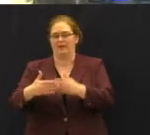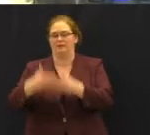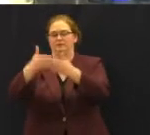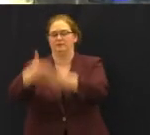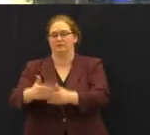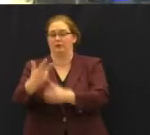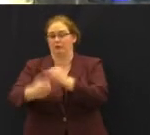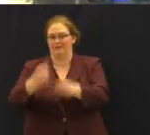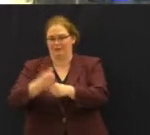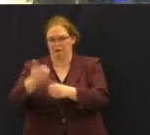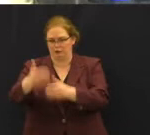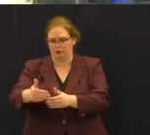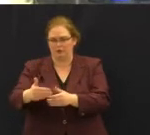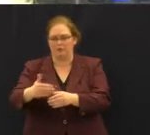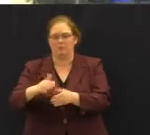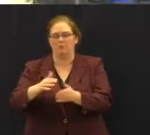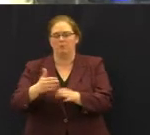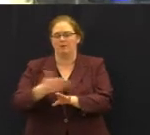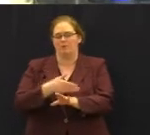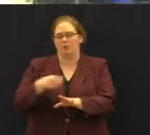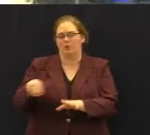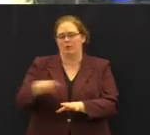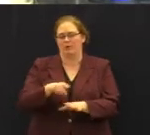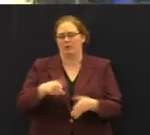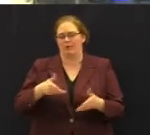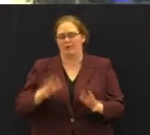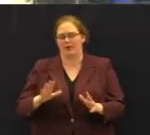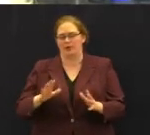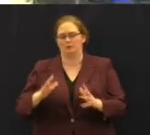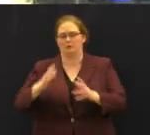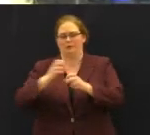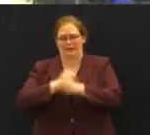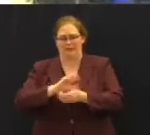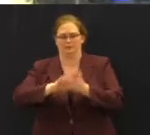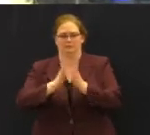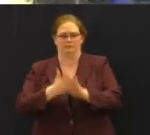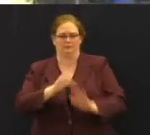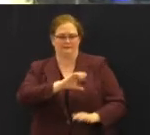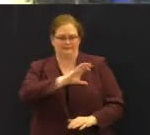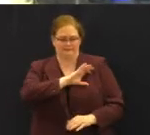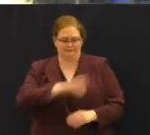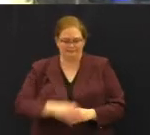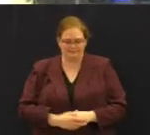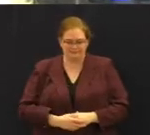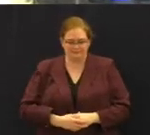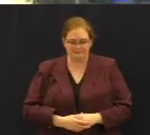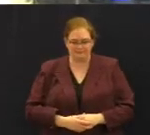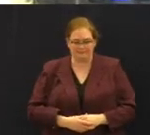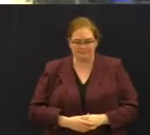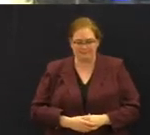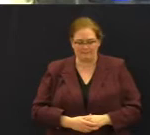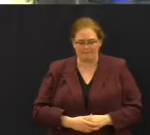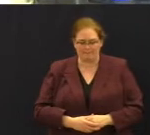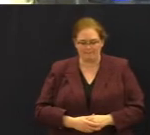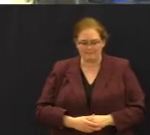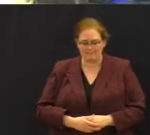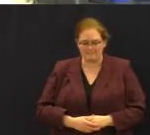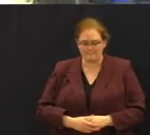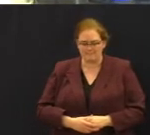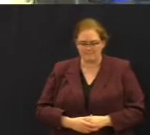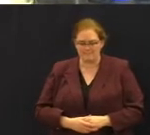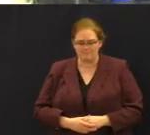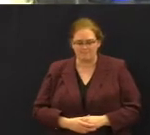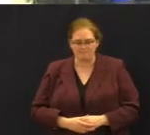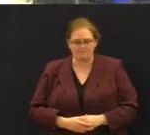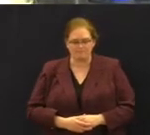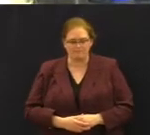period before they can actually attain citizenship. And to me, this is